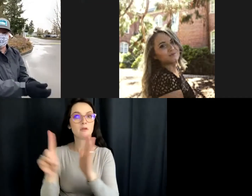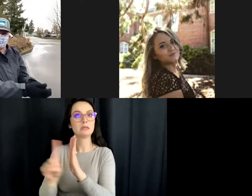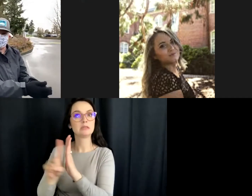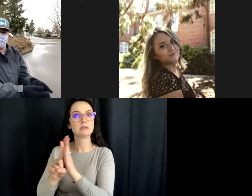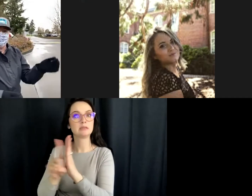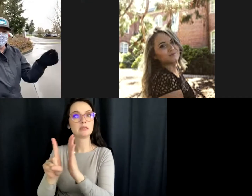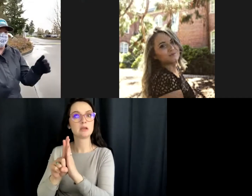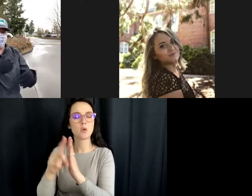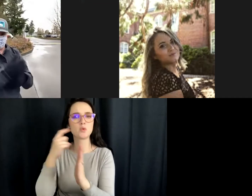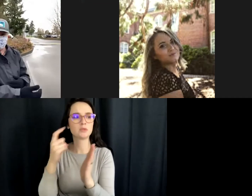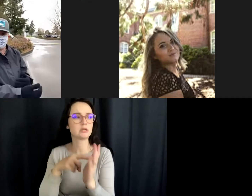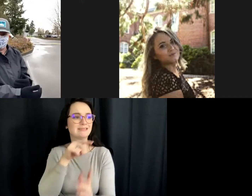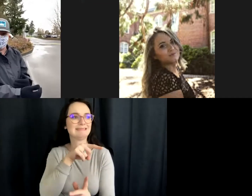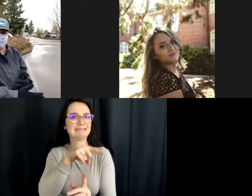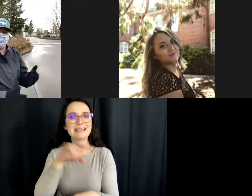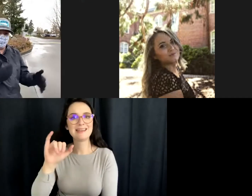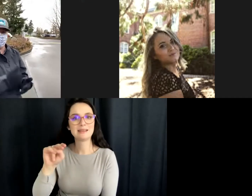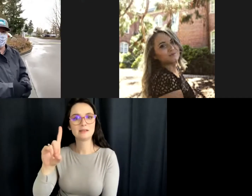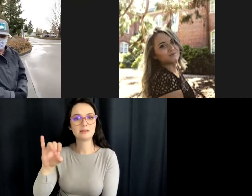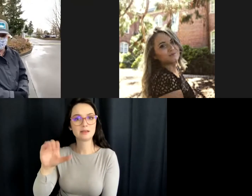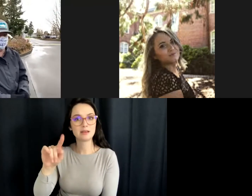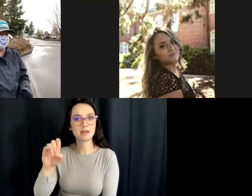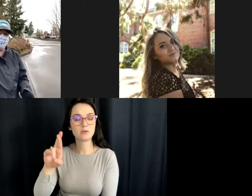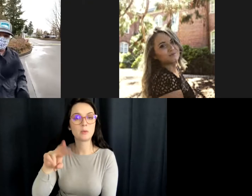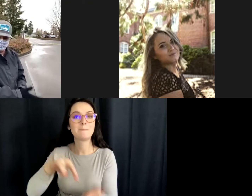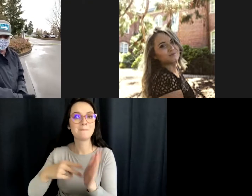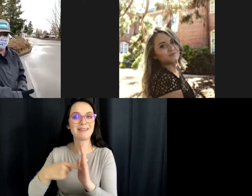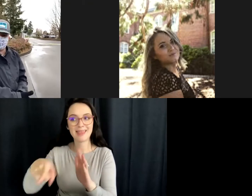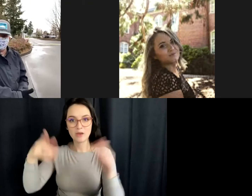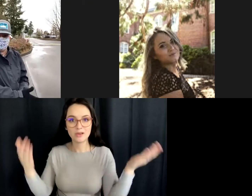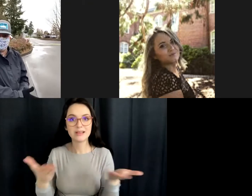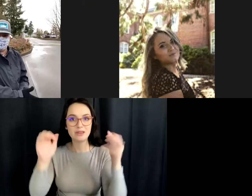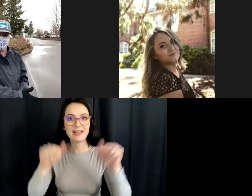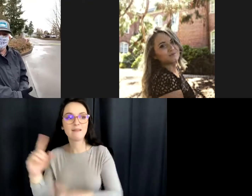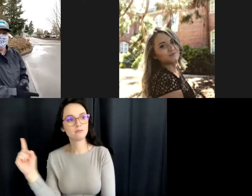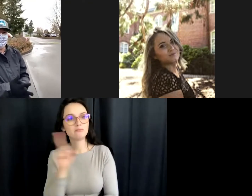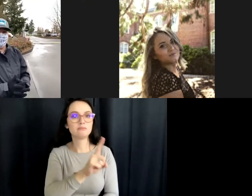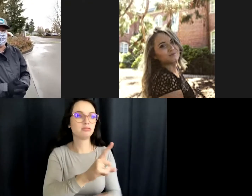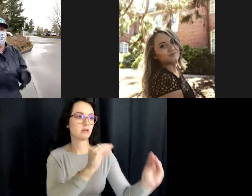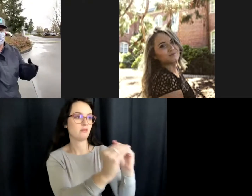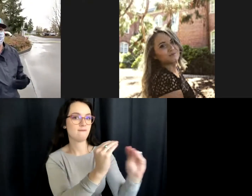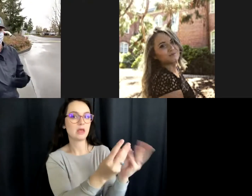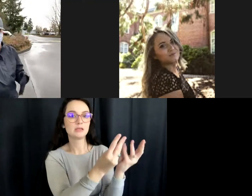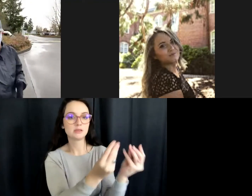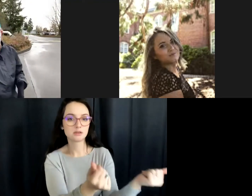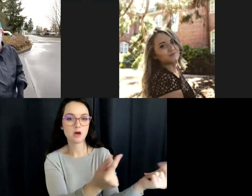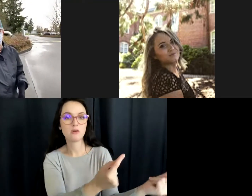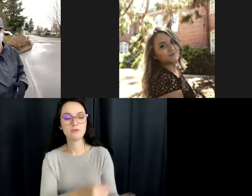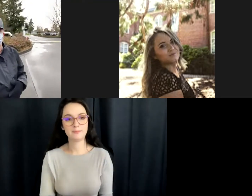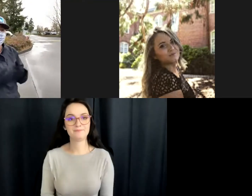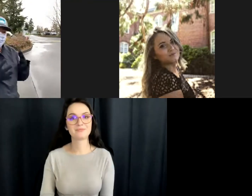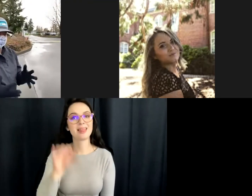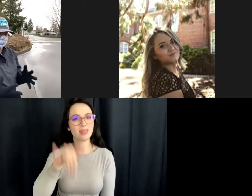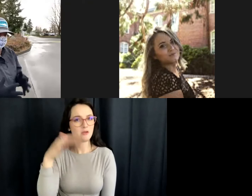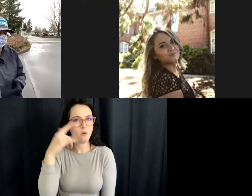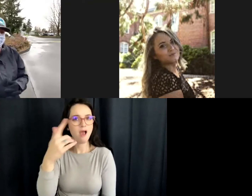That's right. You got similar stuff. Yeah. Yeah. Awesome. Yeah, So when it's nighttime and people are here, what are they doing? Like,